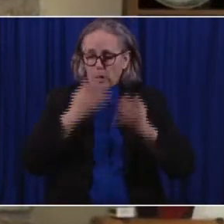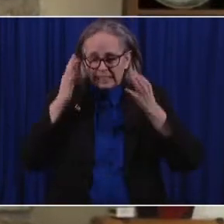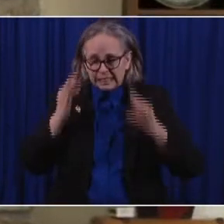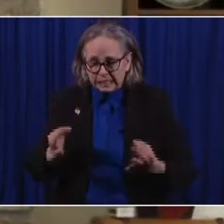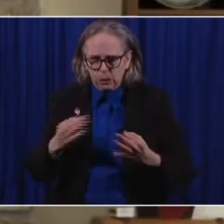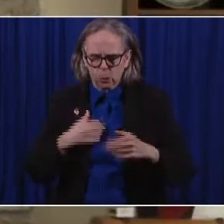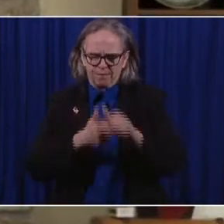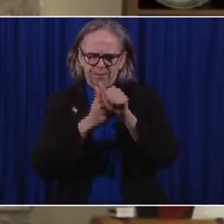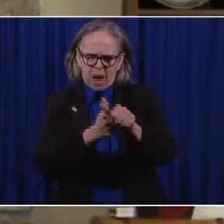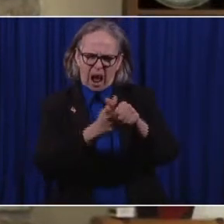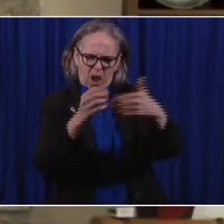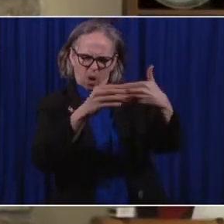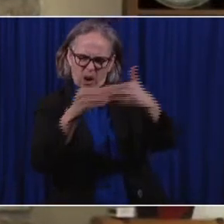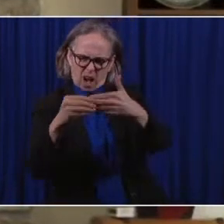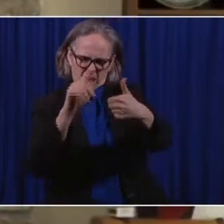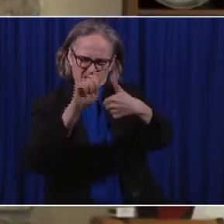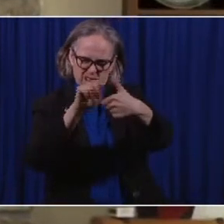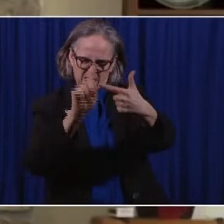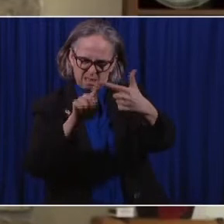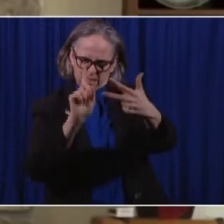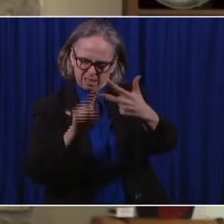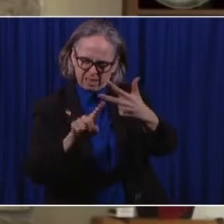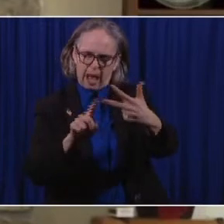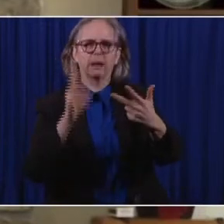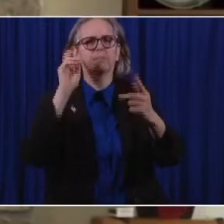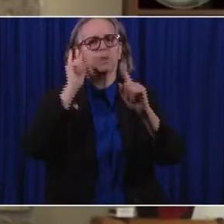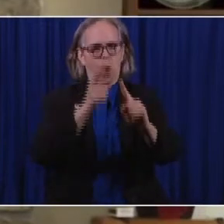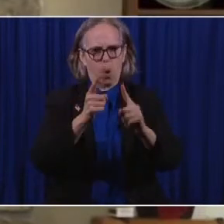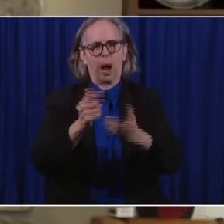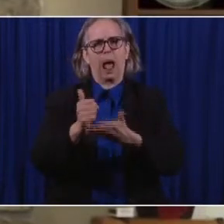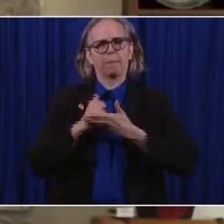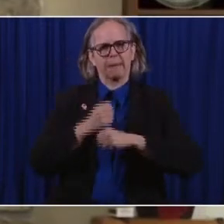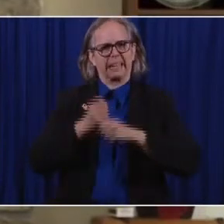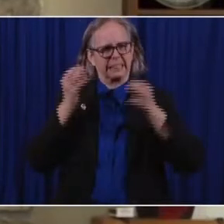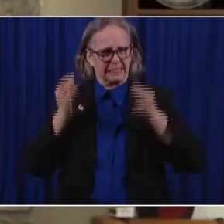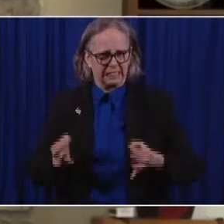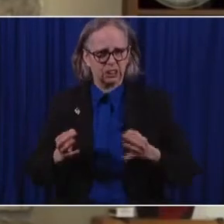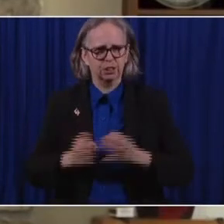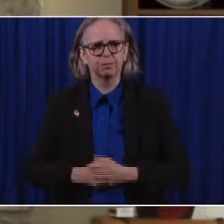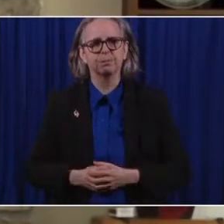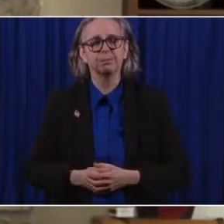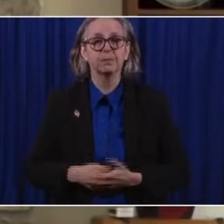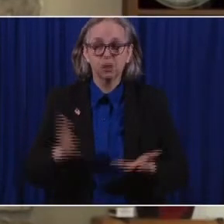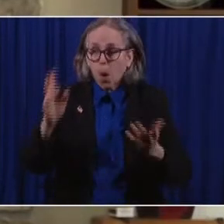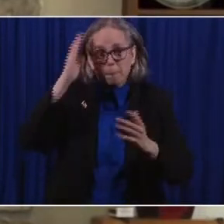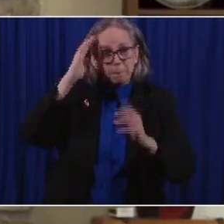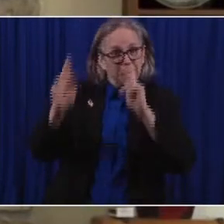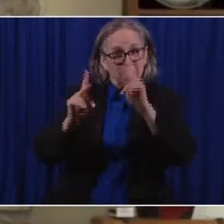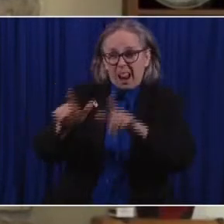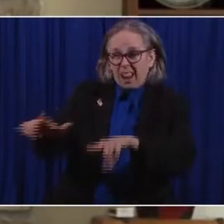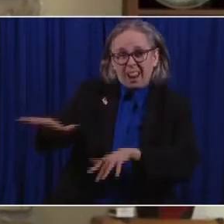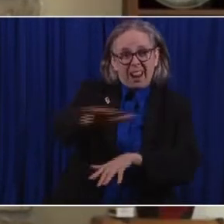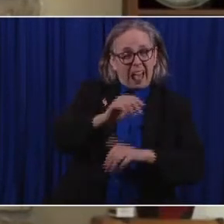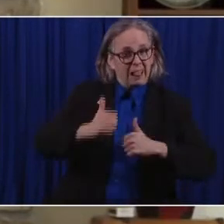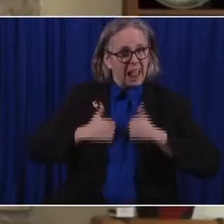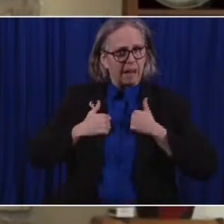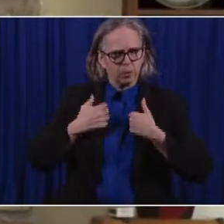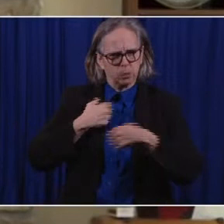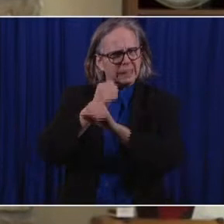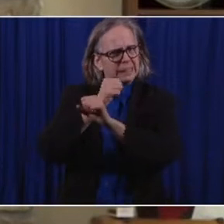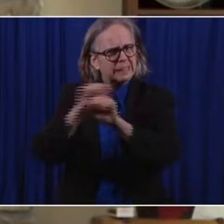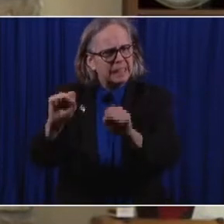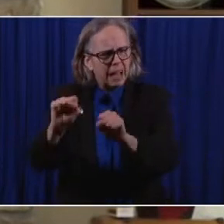vaccines. Let's talk about the saving lives. And there's a figure that I've cited before, but I want to cite again because I think it's